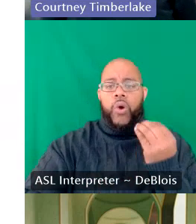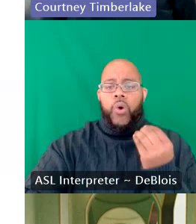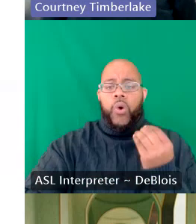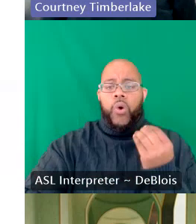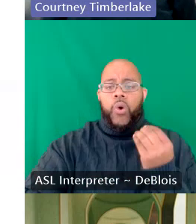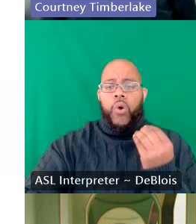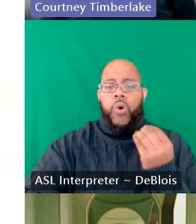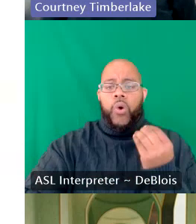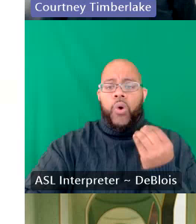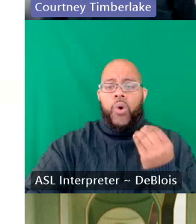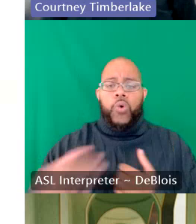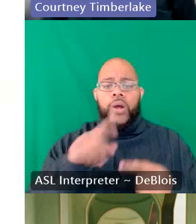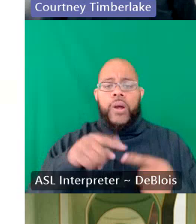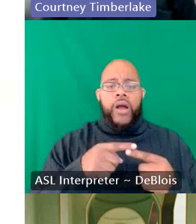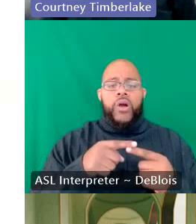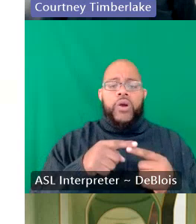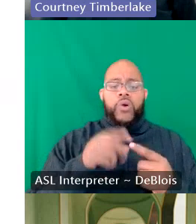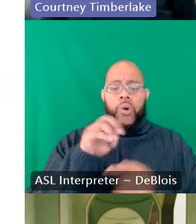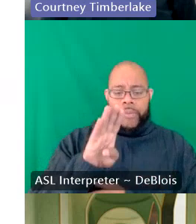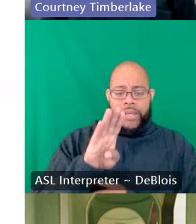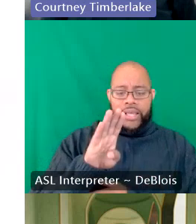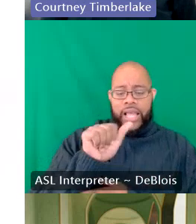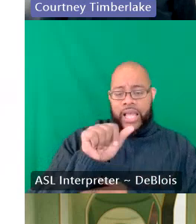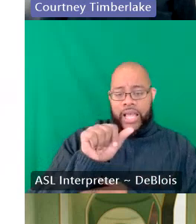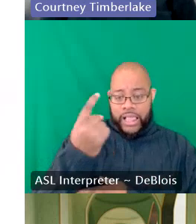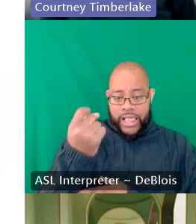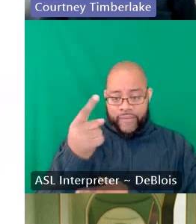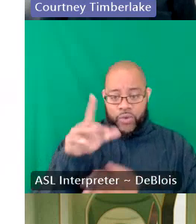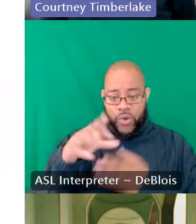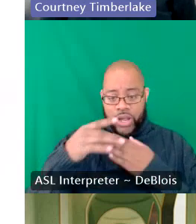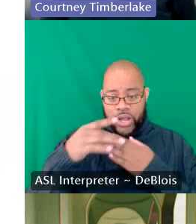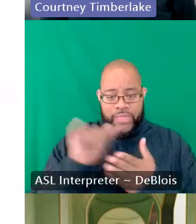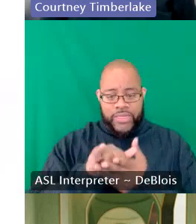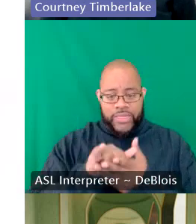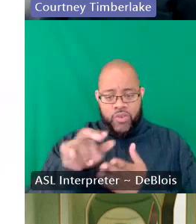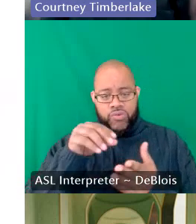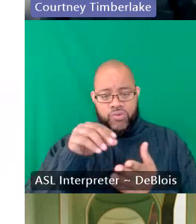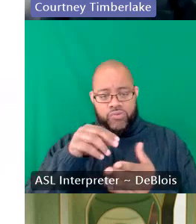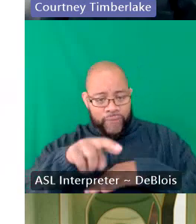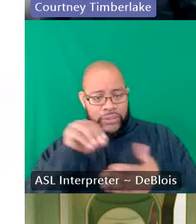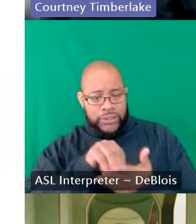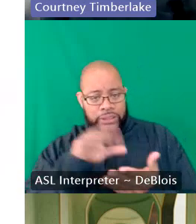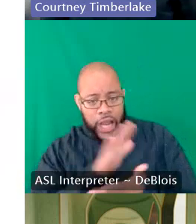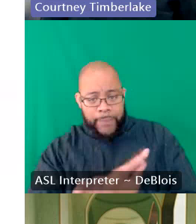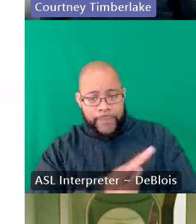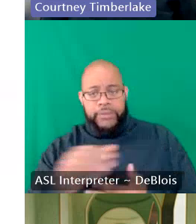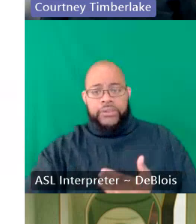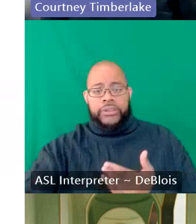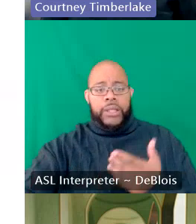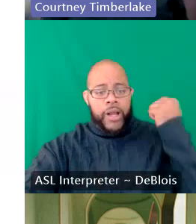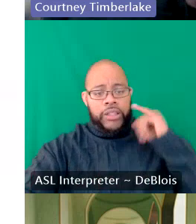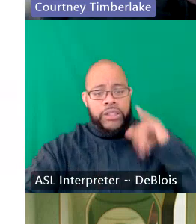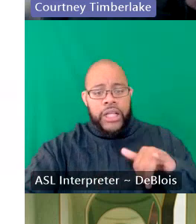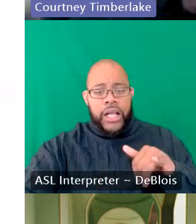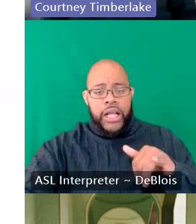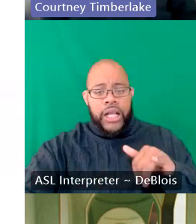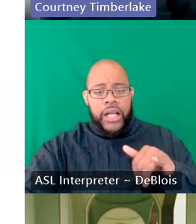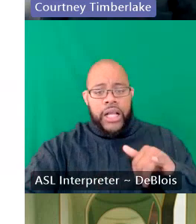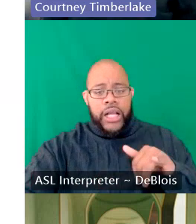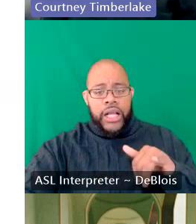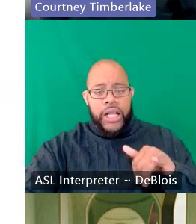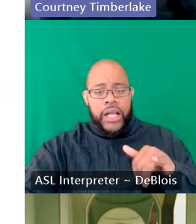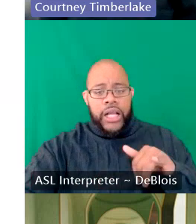As we've talked about, OMB Circular A-11 is your guide. That is your reference document, because as I mentioned and